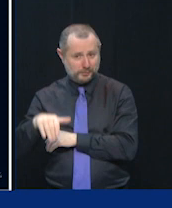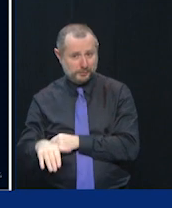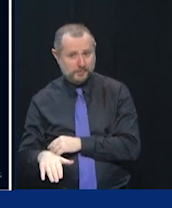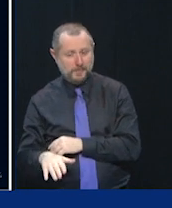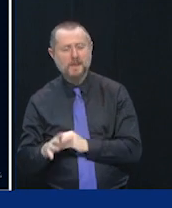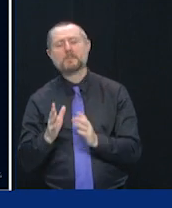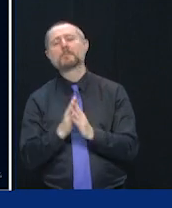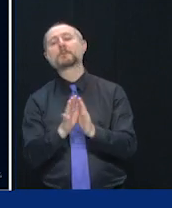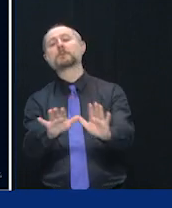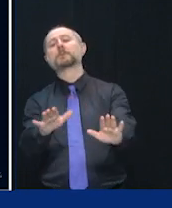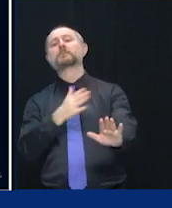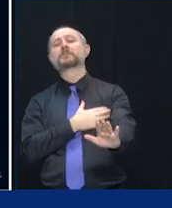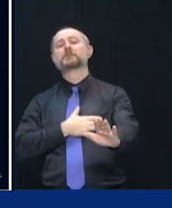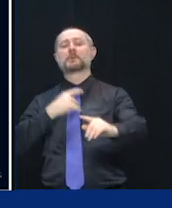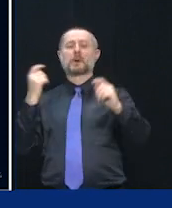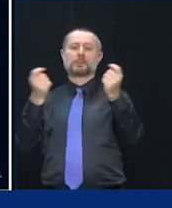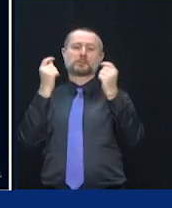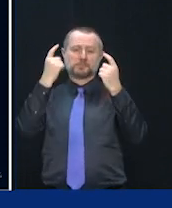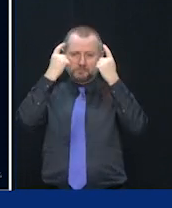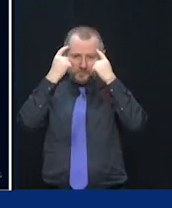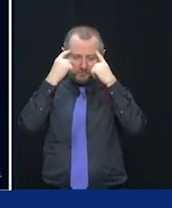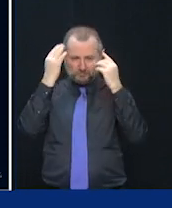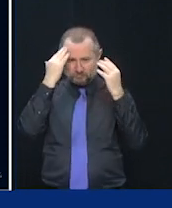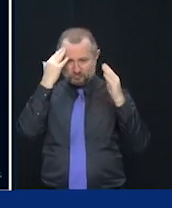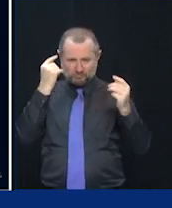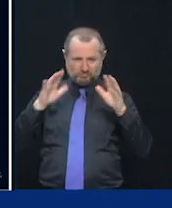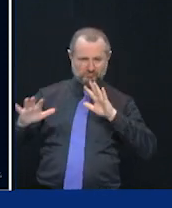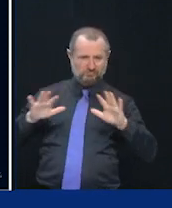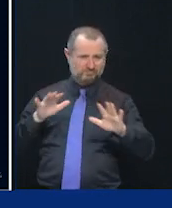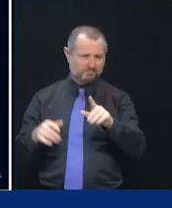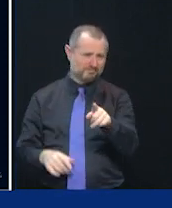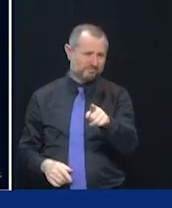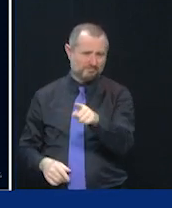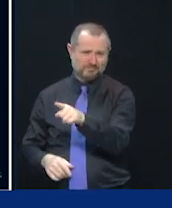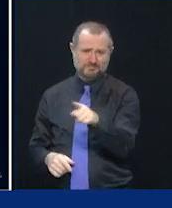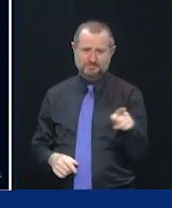smart. Super Bowl, celebrate smart.